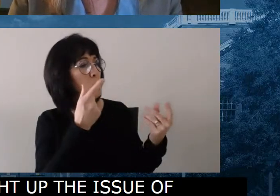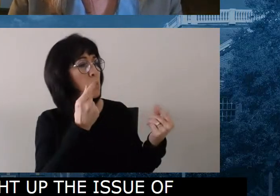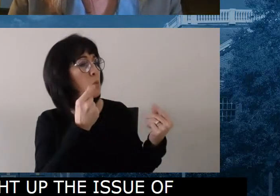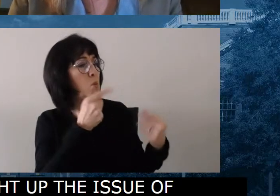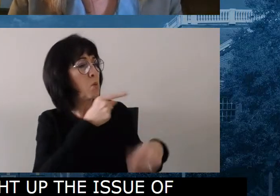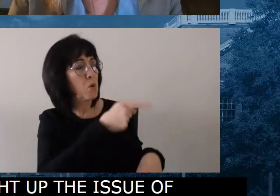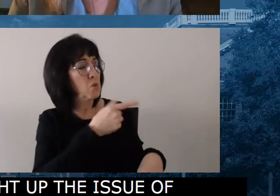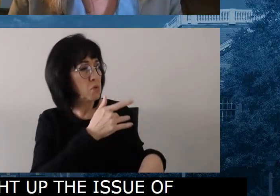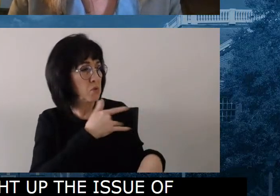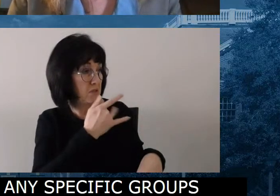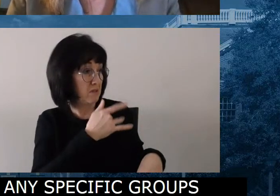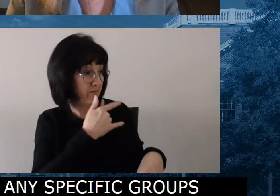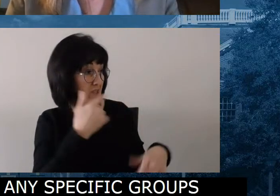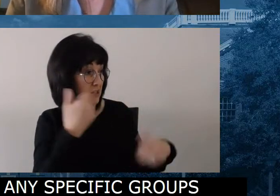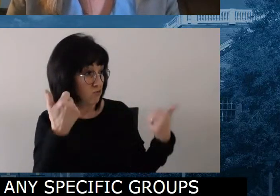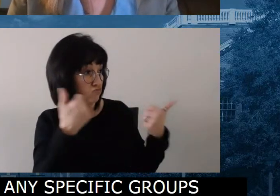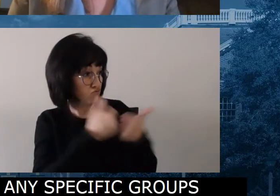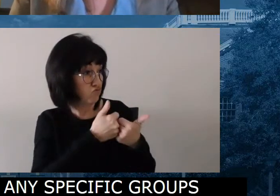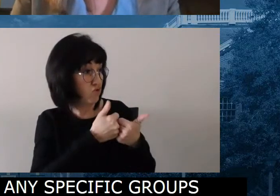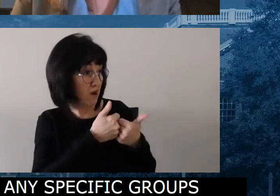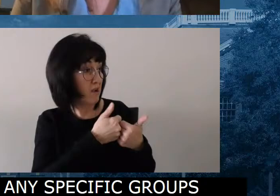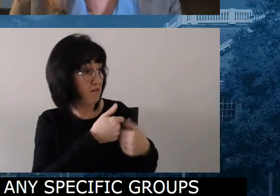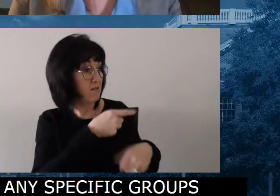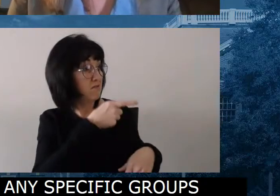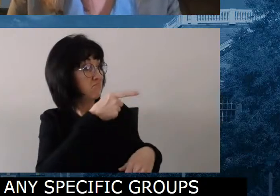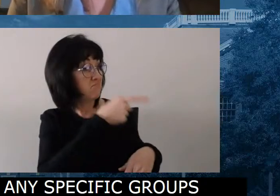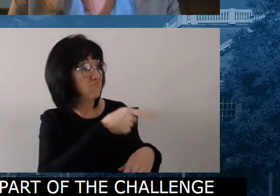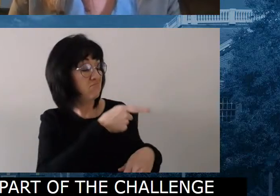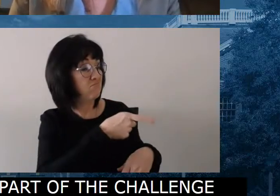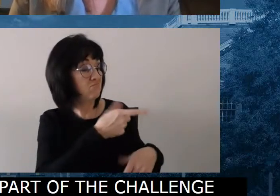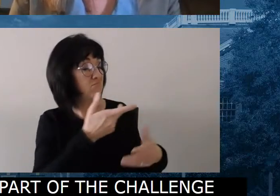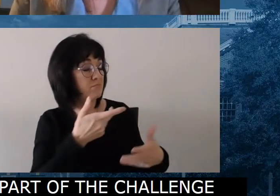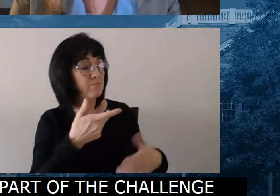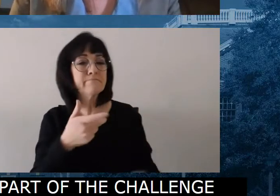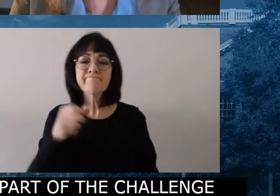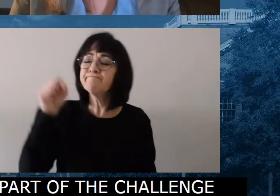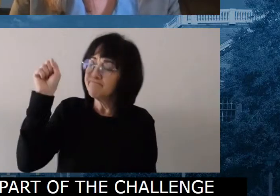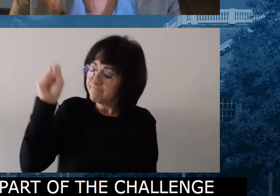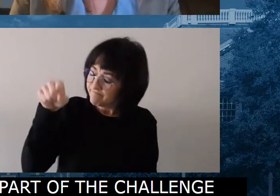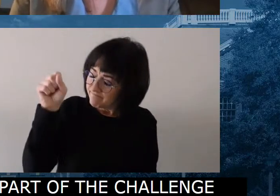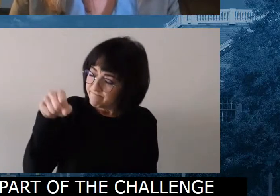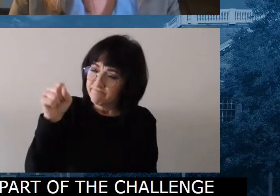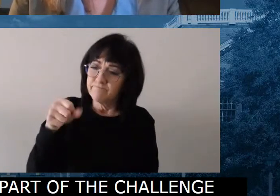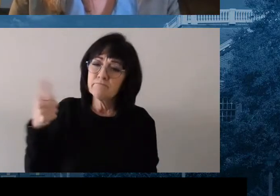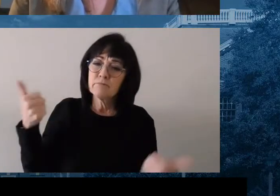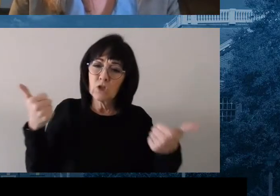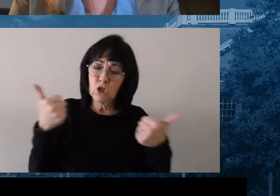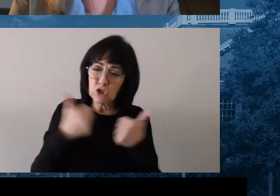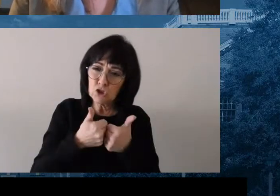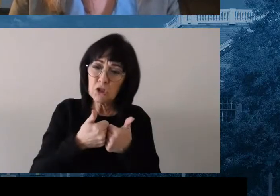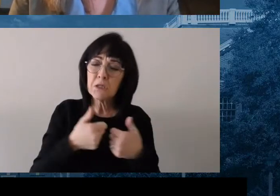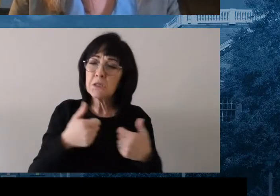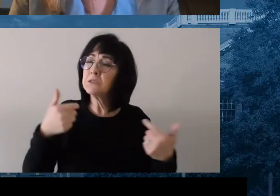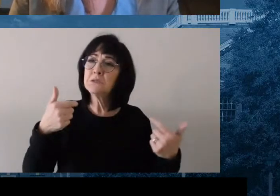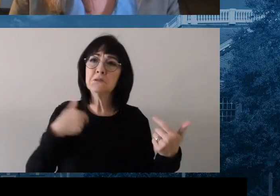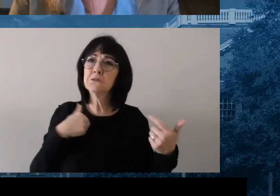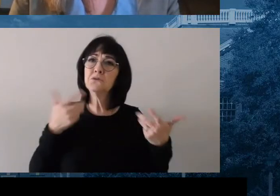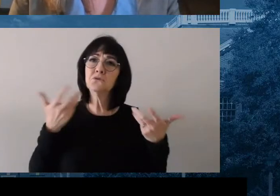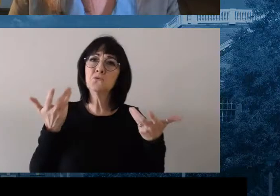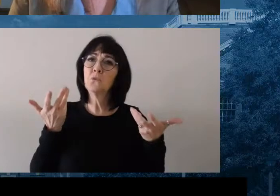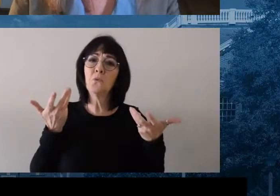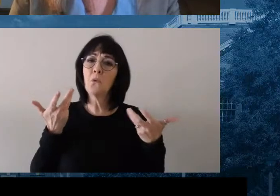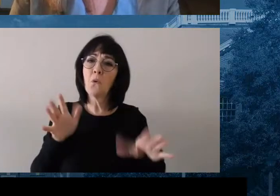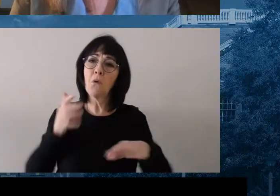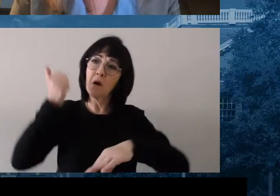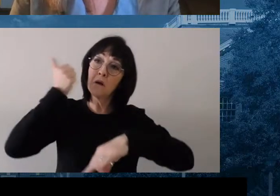all? I think it is a challenge for equity goals, Tim. I don't want to jump the gun on that. I think some of those are a function